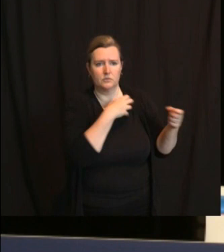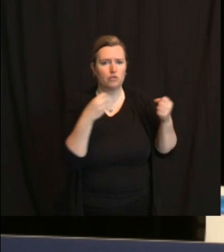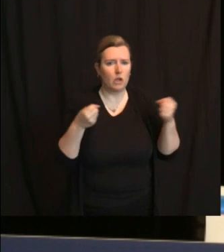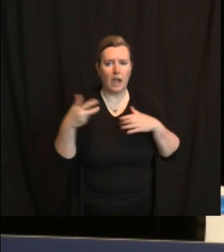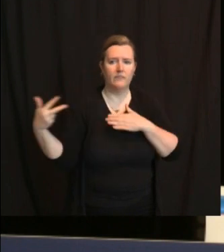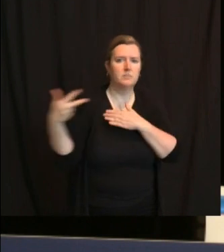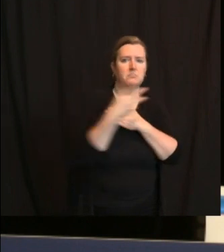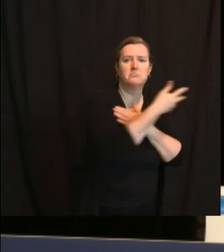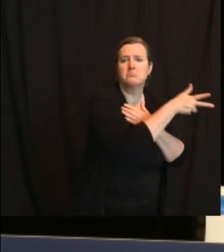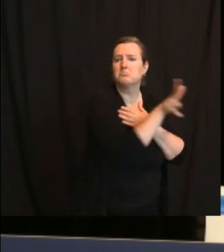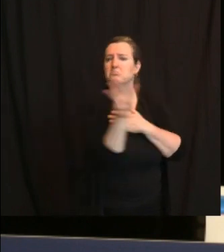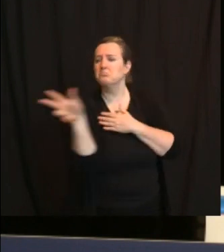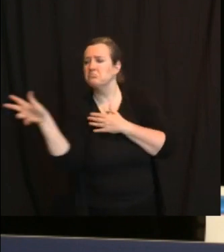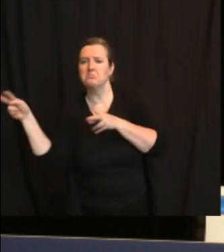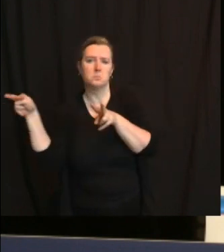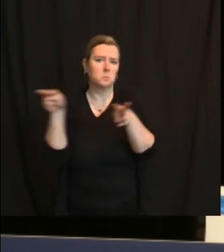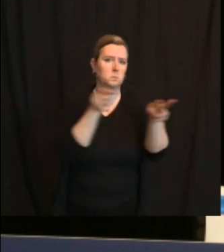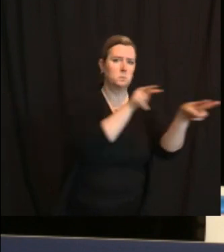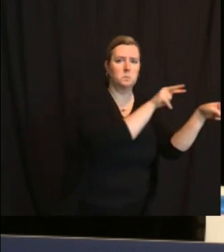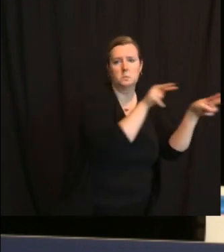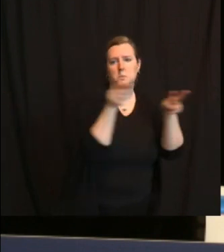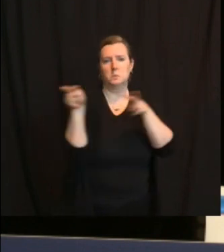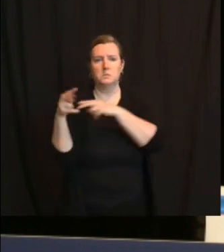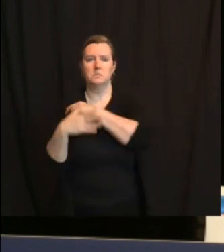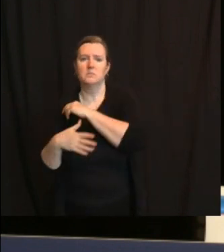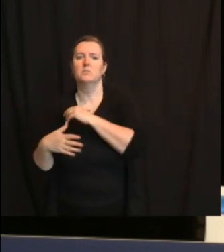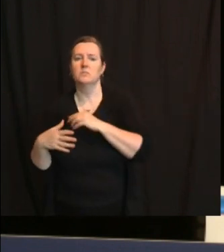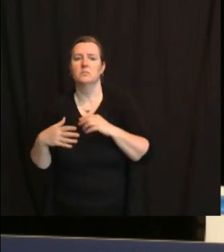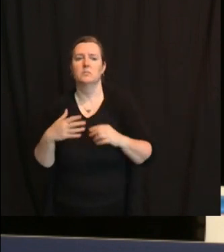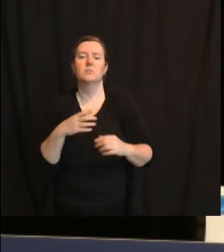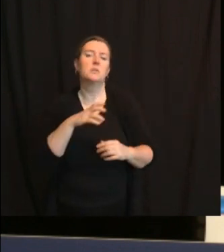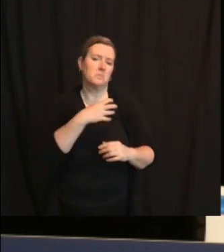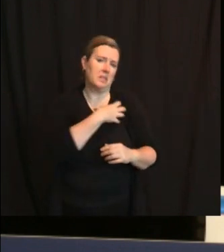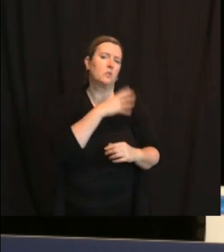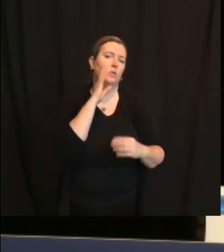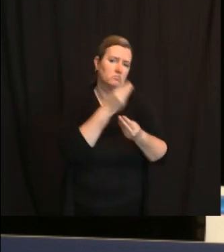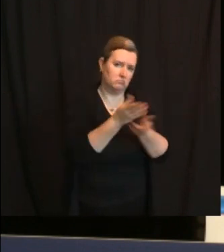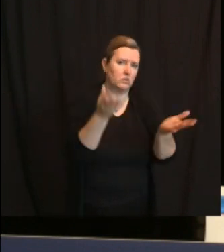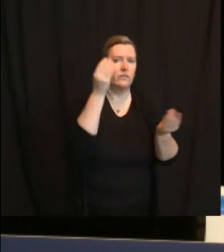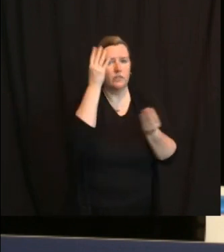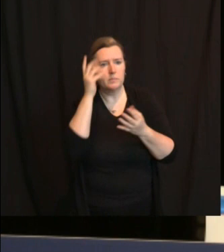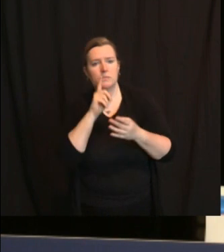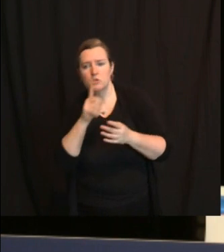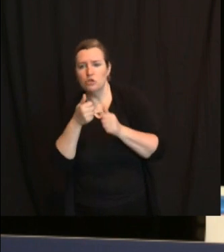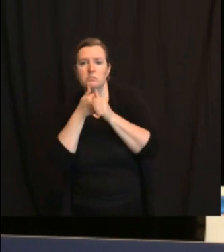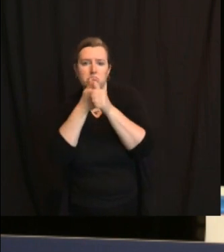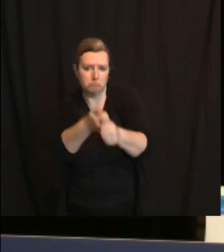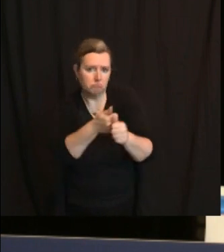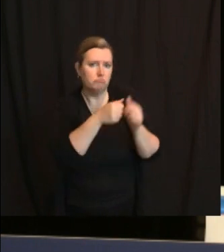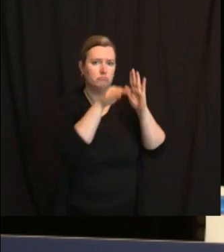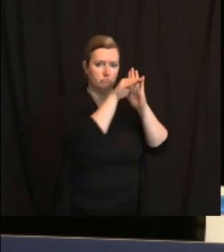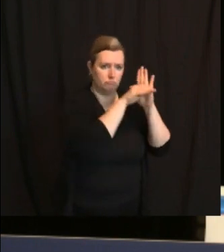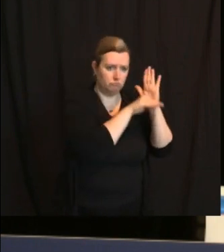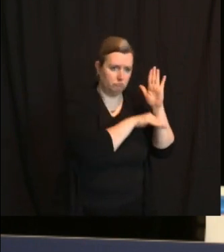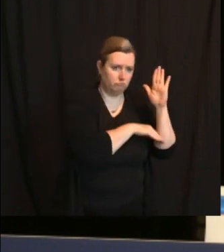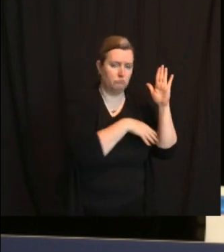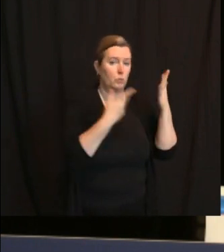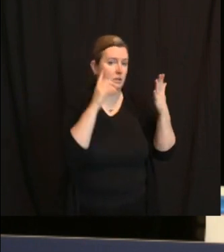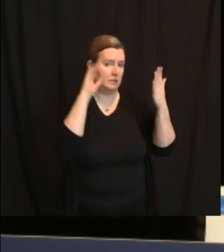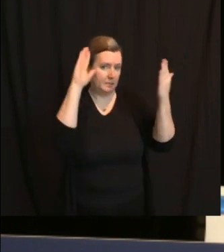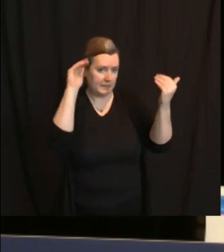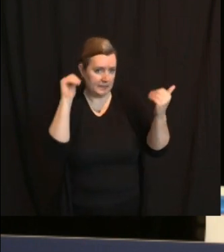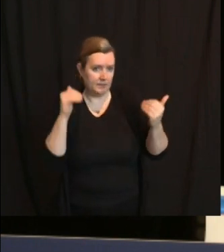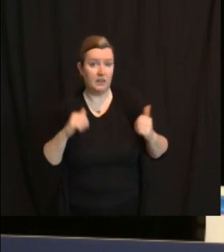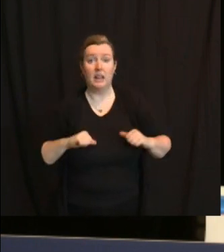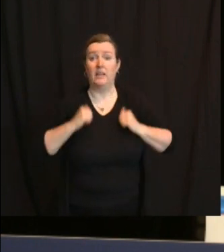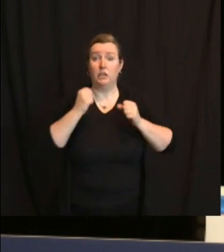sure, just giving information out and making sure everyone is adhering to what we want them to do. But the lifeguards, we want them to do